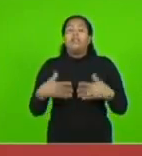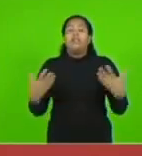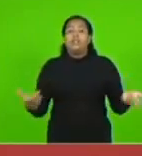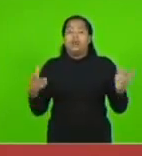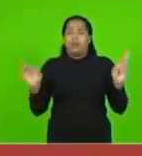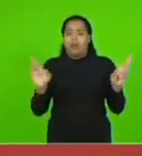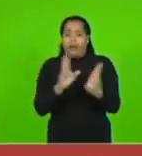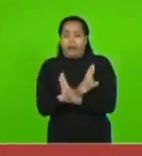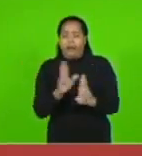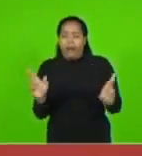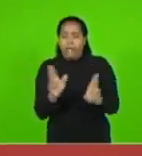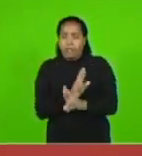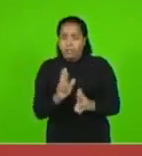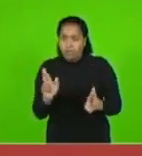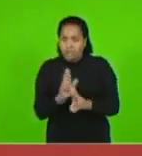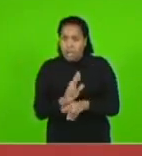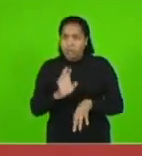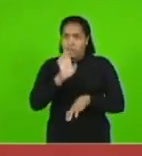was a Grande Vitória.